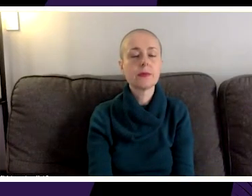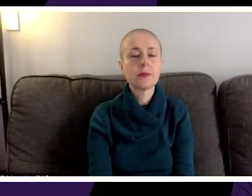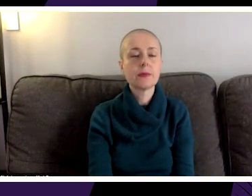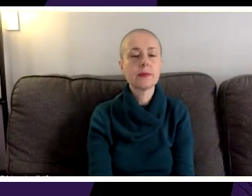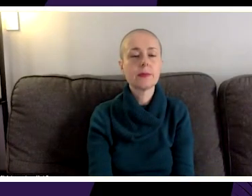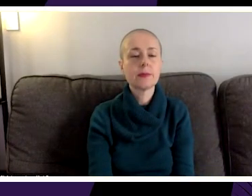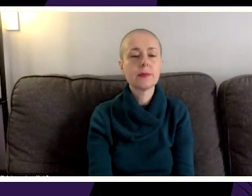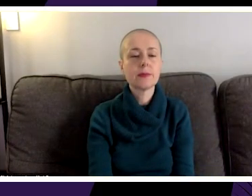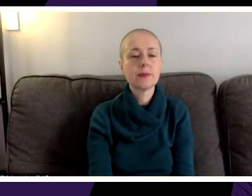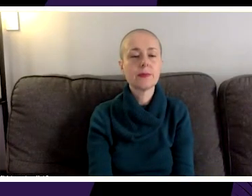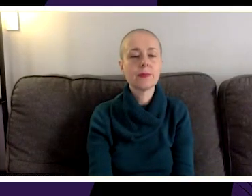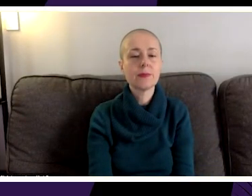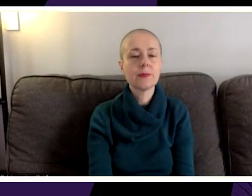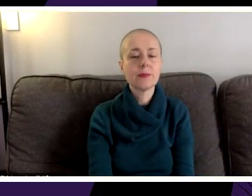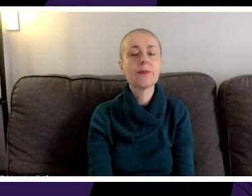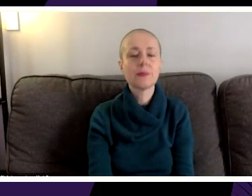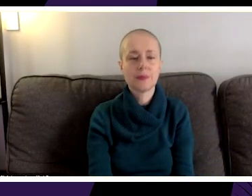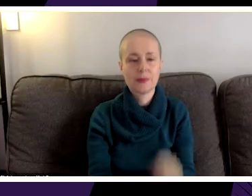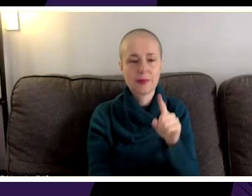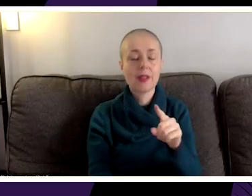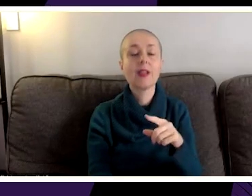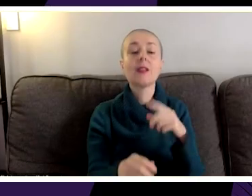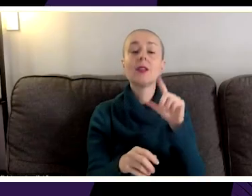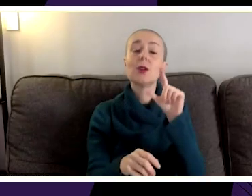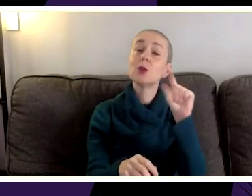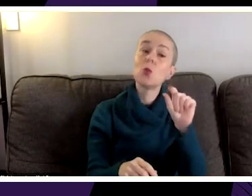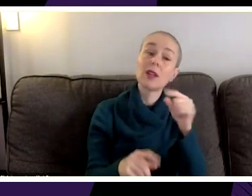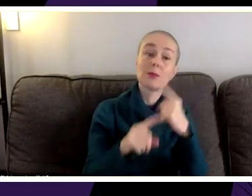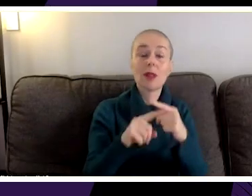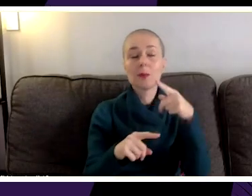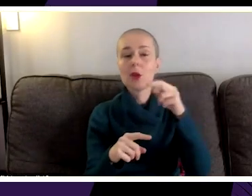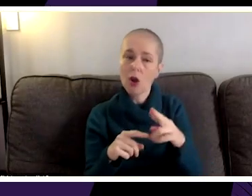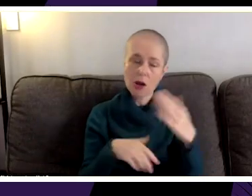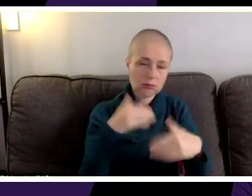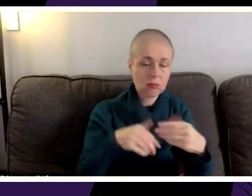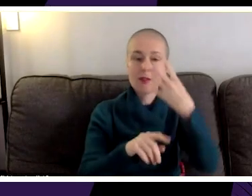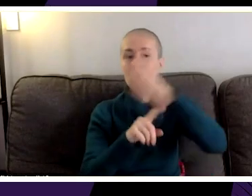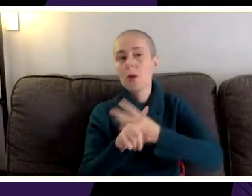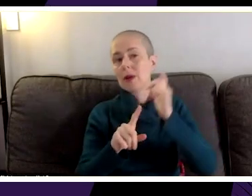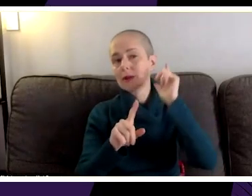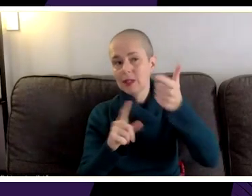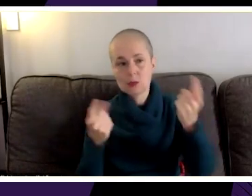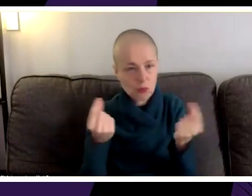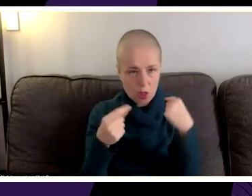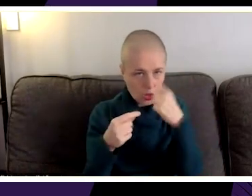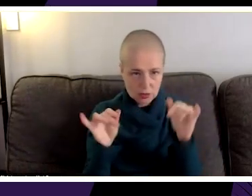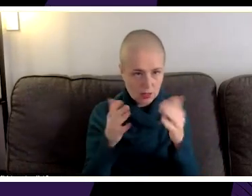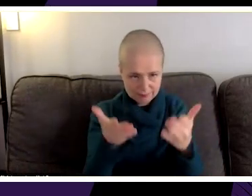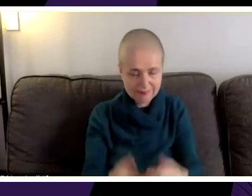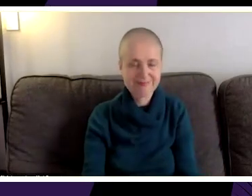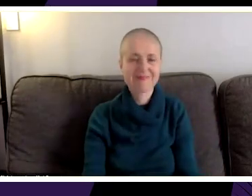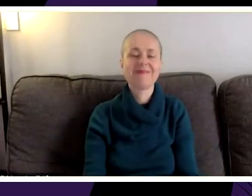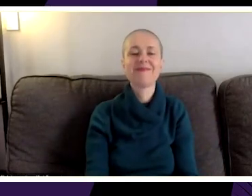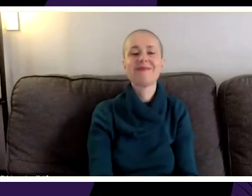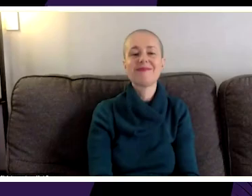So 20 plus PRs and 4 months later, what was changed? What happened? We're gonna pop to a demo.